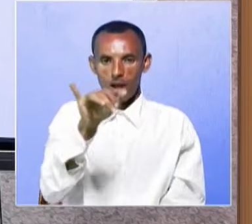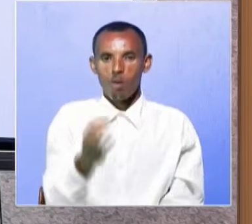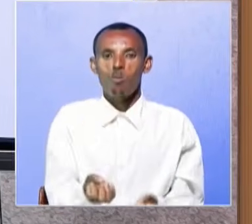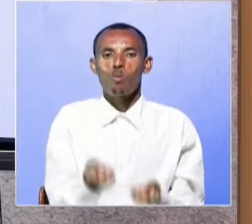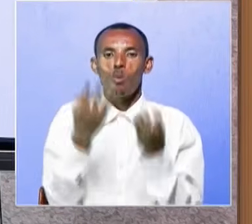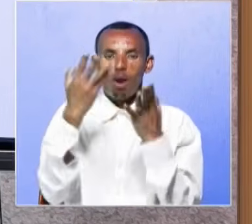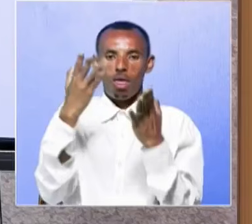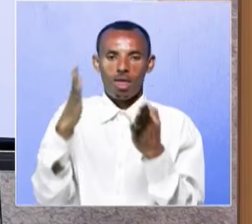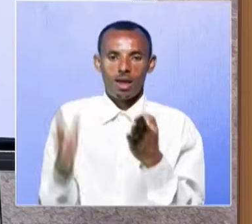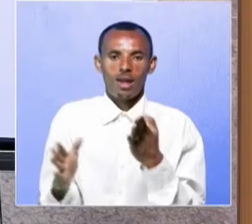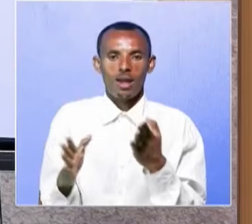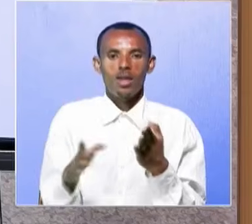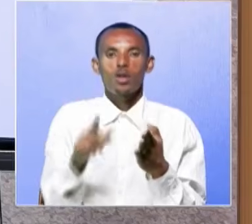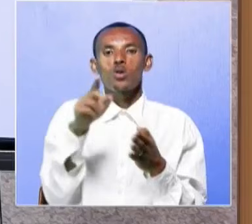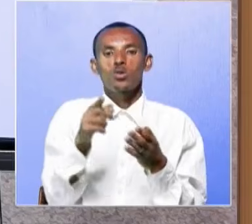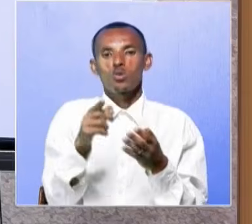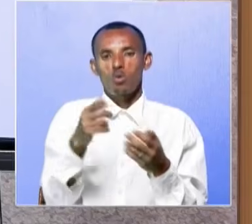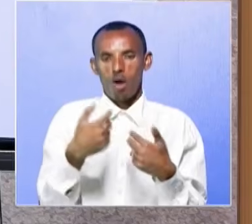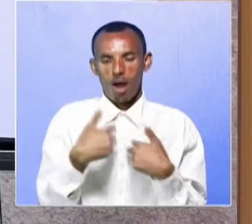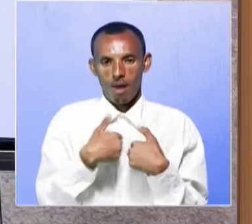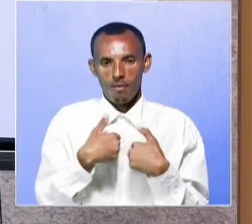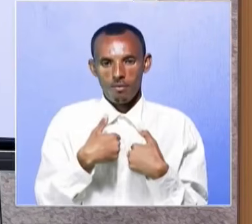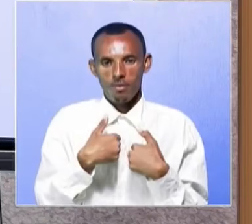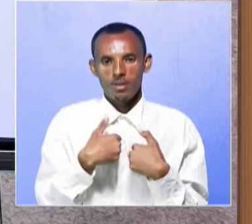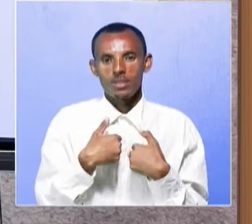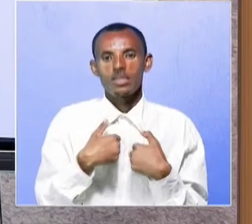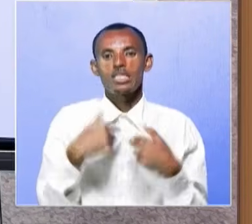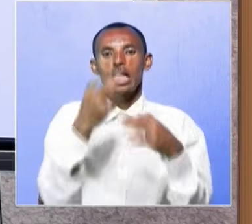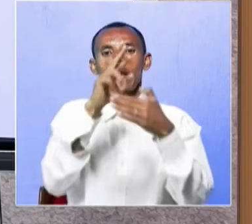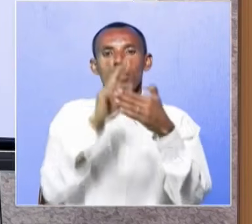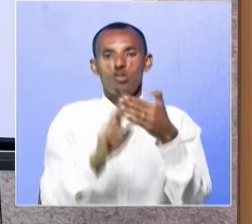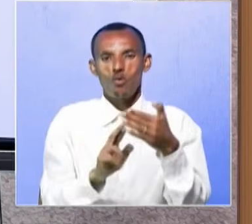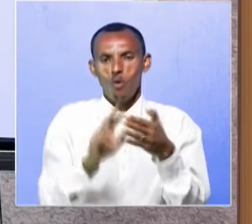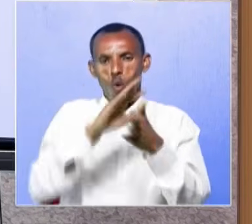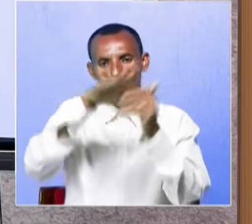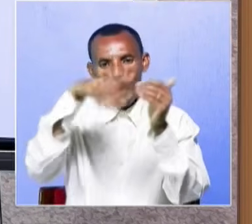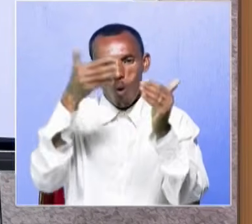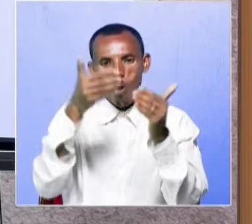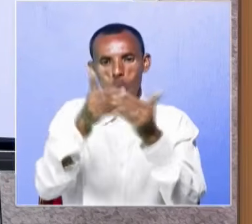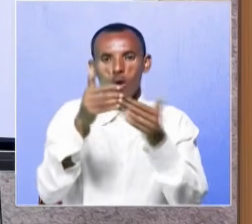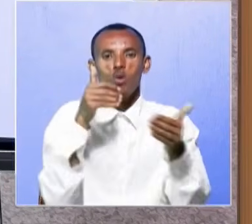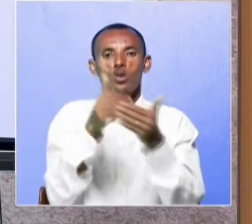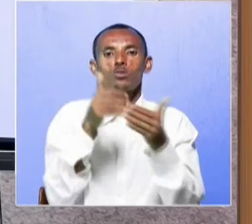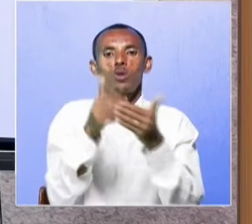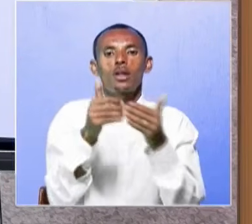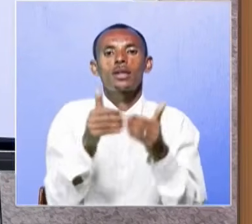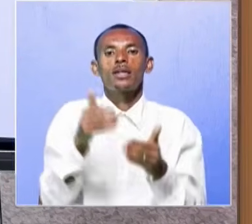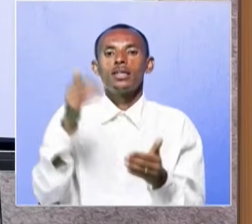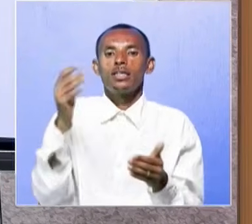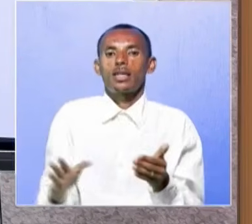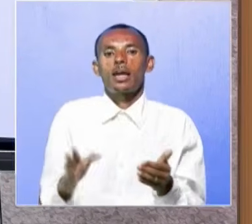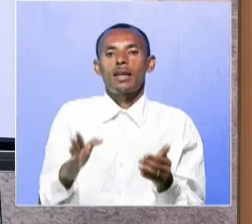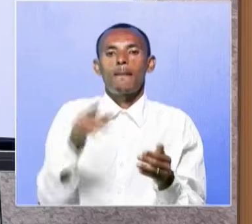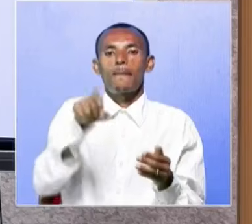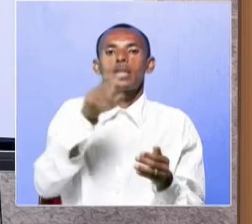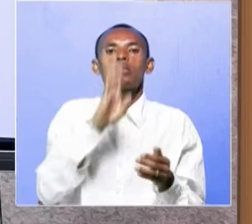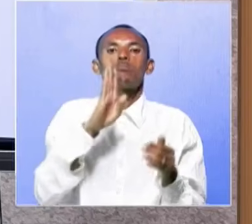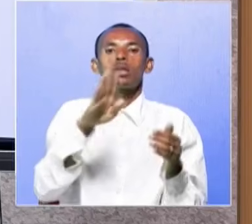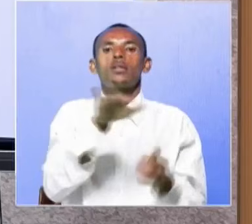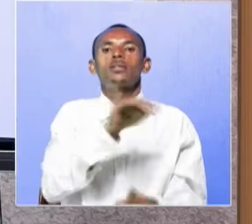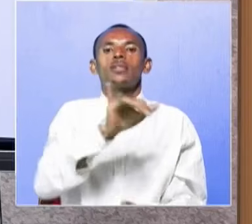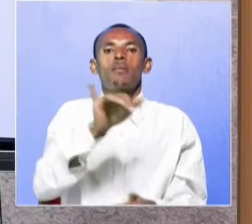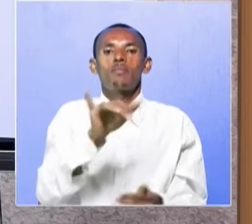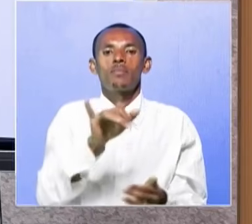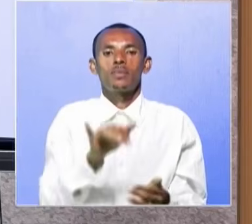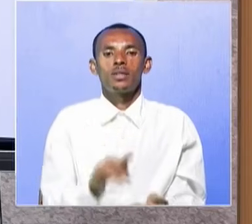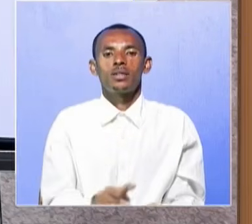polygon, you need to have the ratio of all corresponding sides must be the same. That